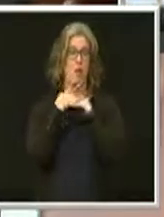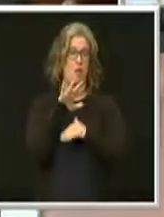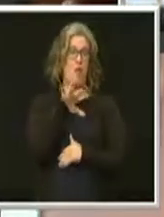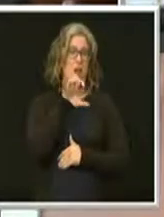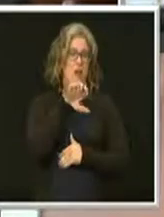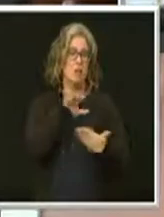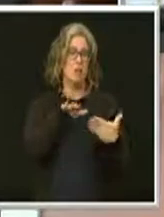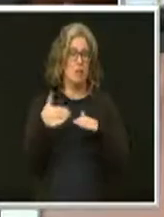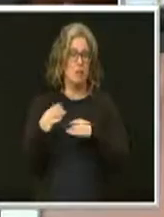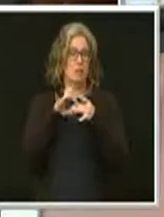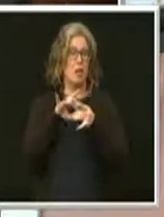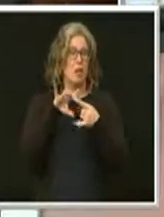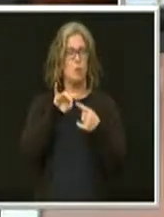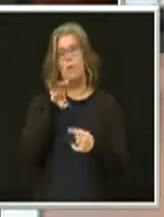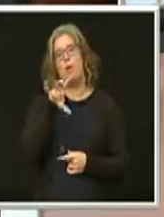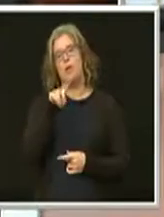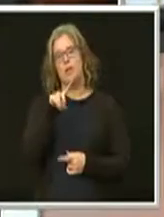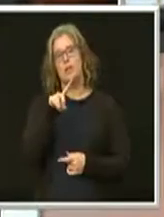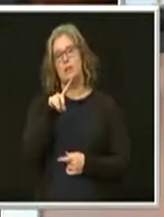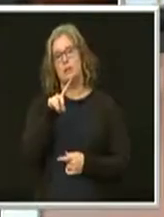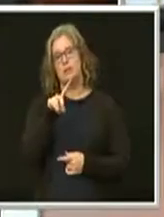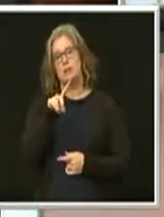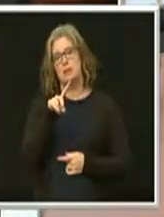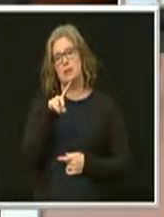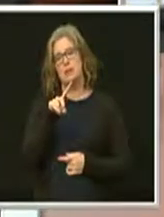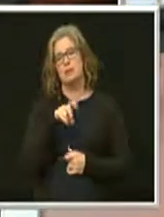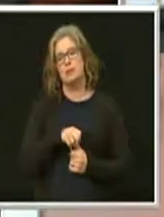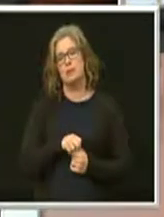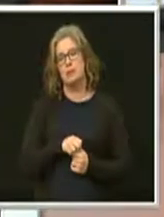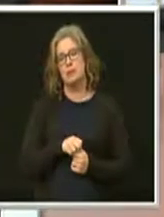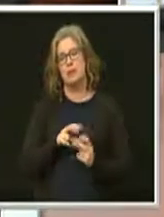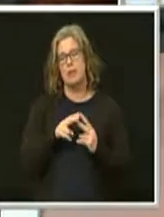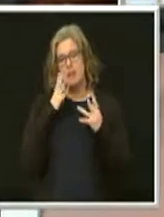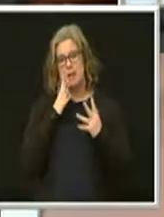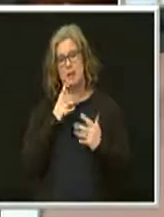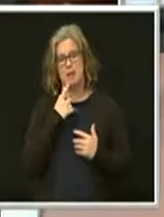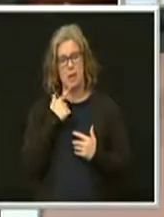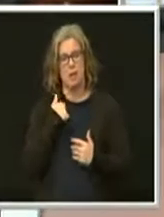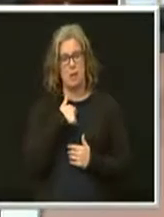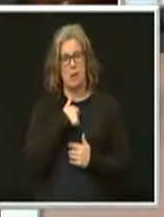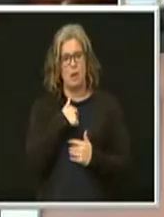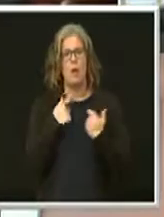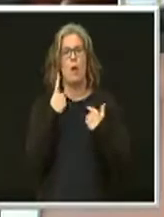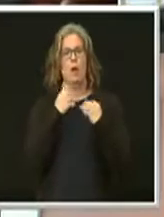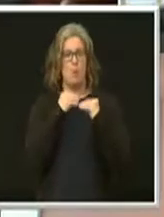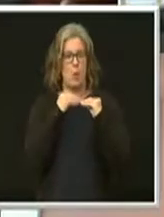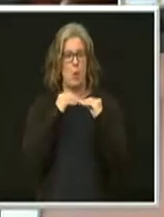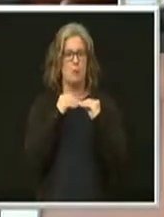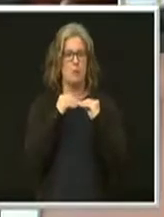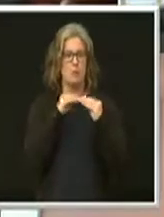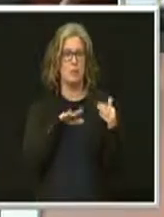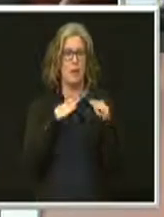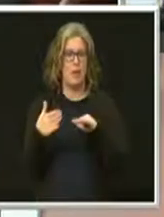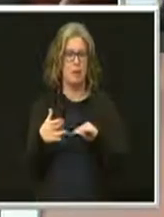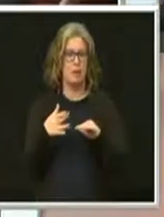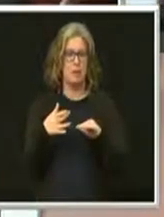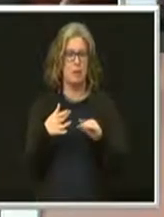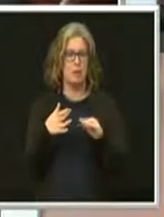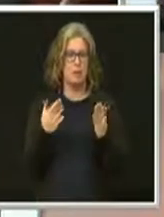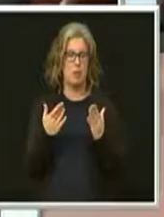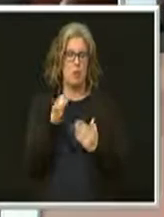500 deaths related to COVID, and I am very sad to say that we've had one additional death to report